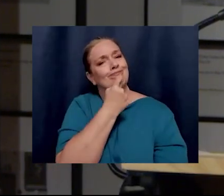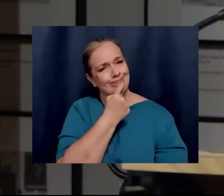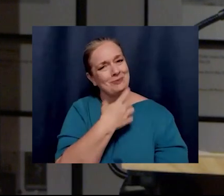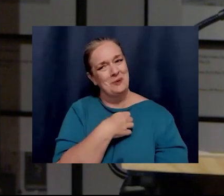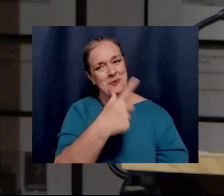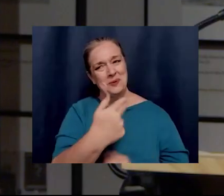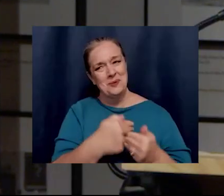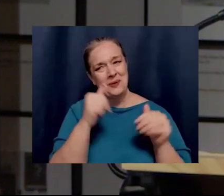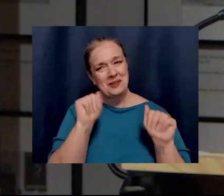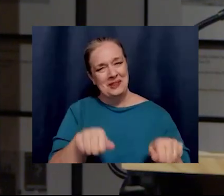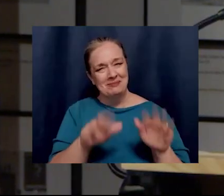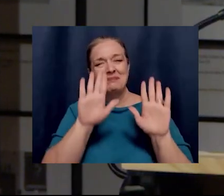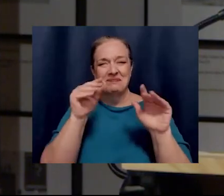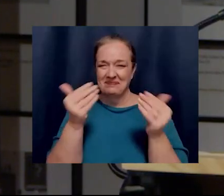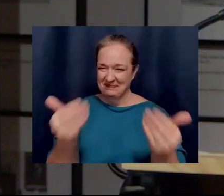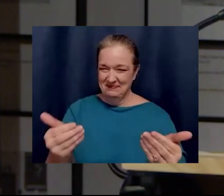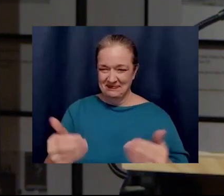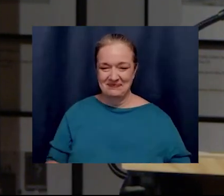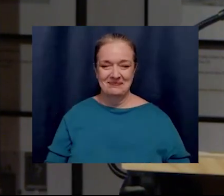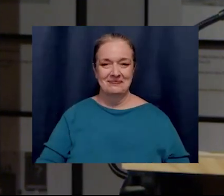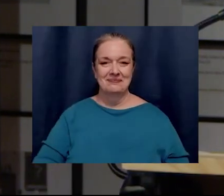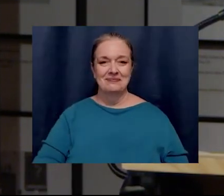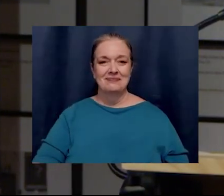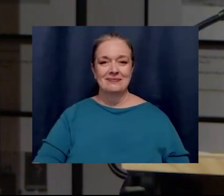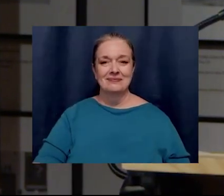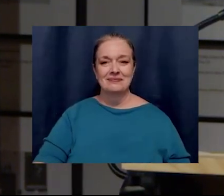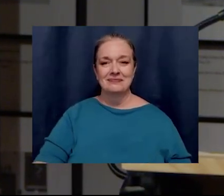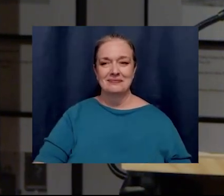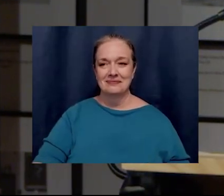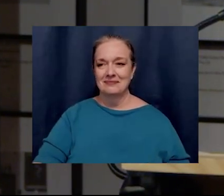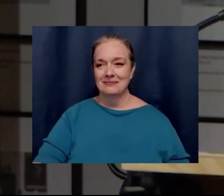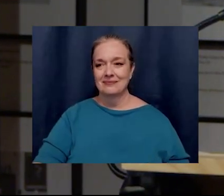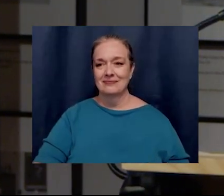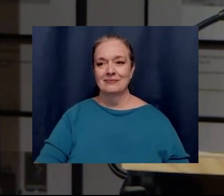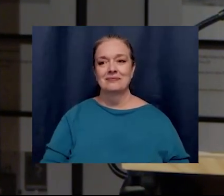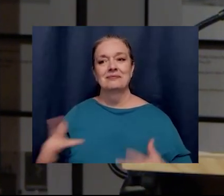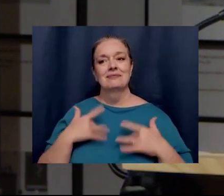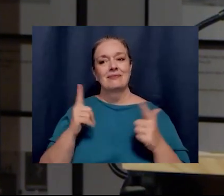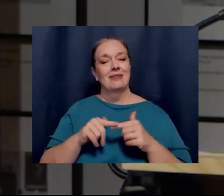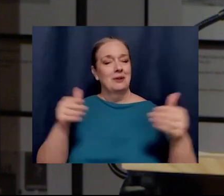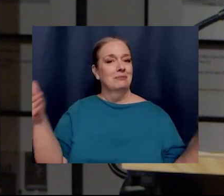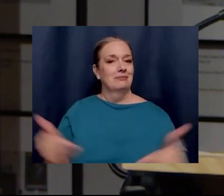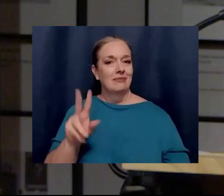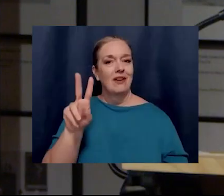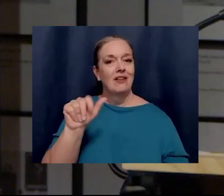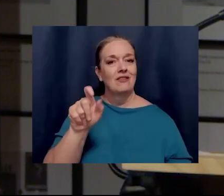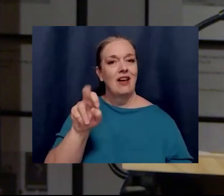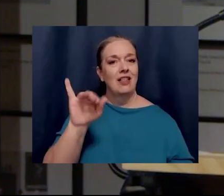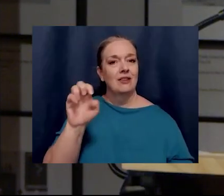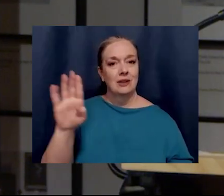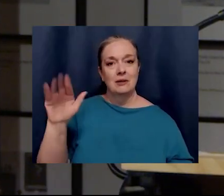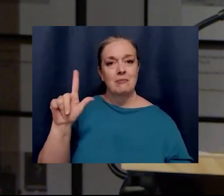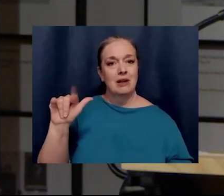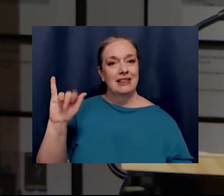All right, let's get on to our main event. So I am so pleased to introduce Valerie Balint, a leading voice in the national effort to preserve the